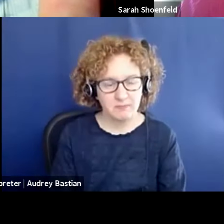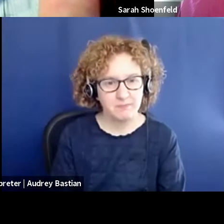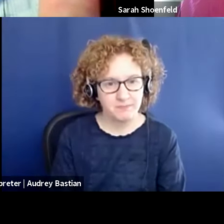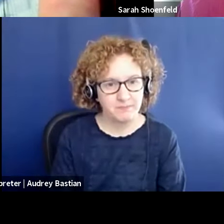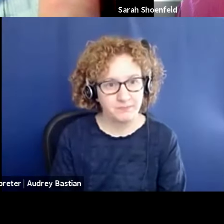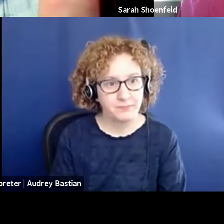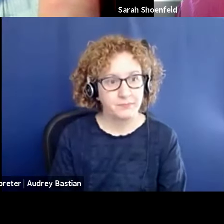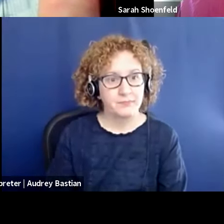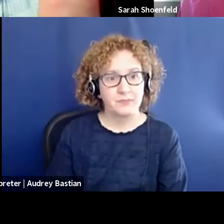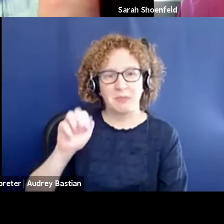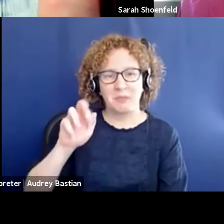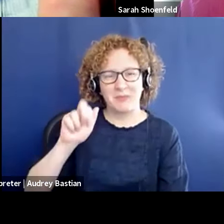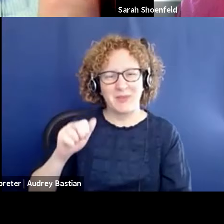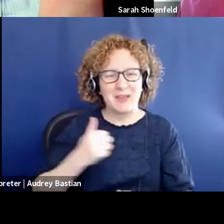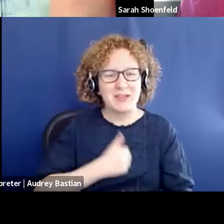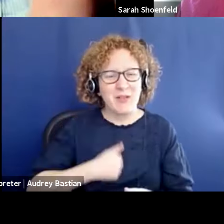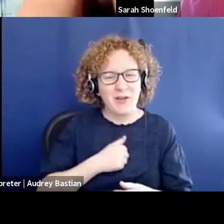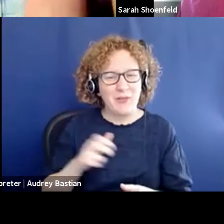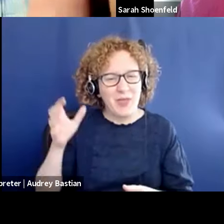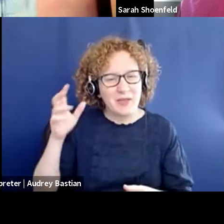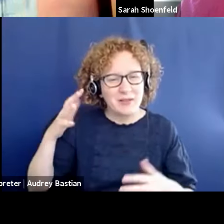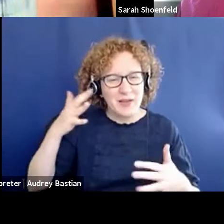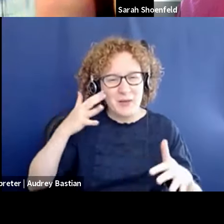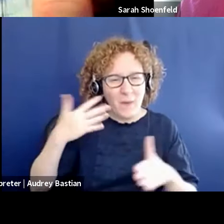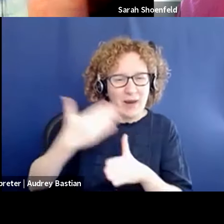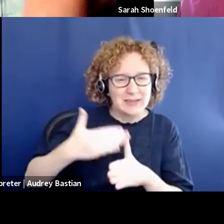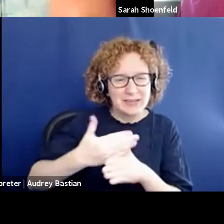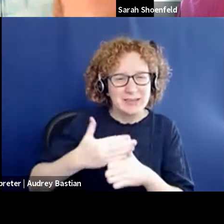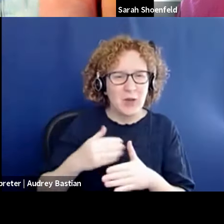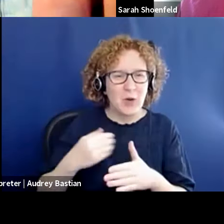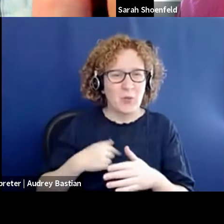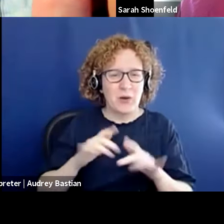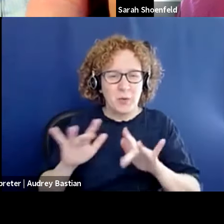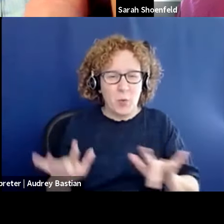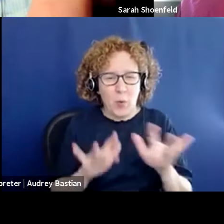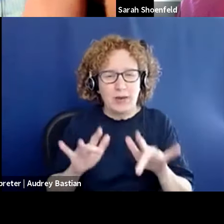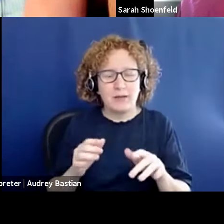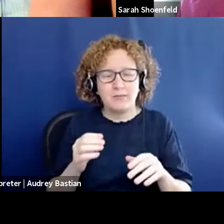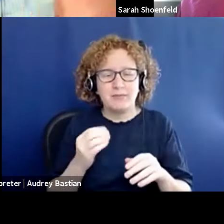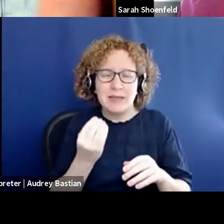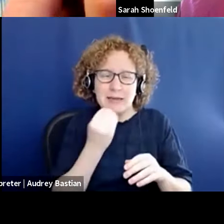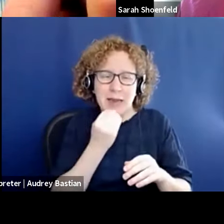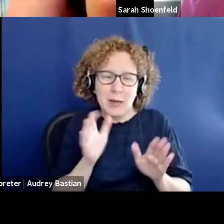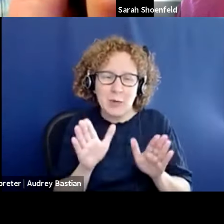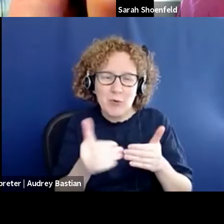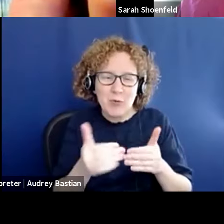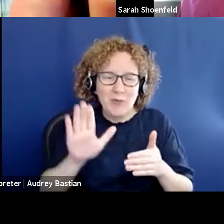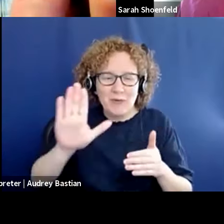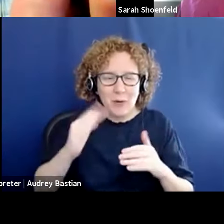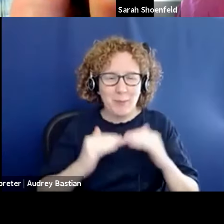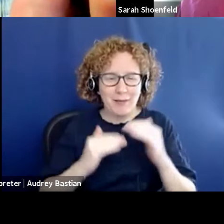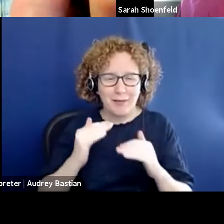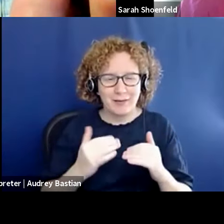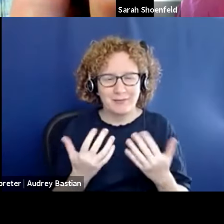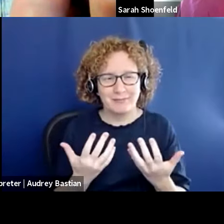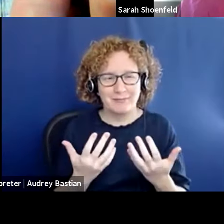I have to apologize for the noise. We recorded that interview in the dining room of her building. That's where she wanted to go, and